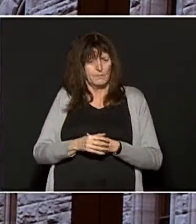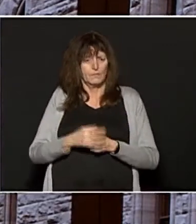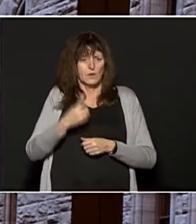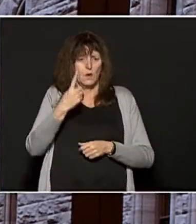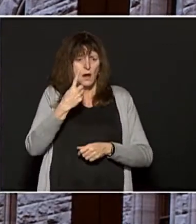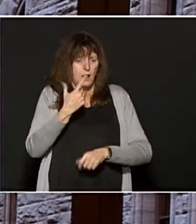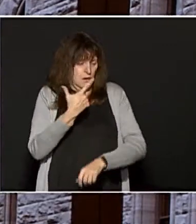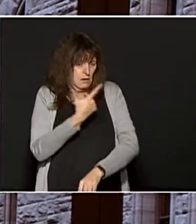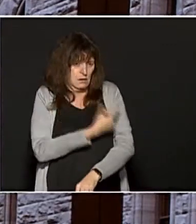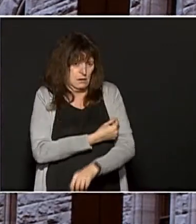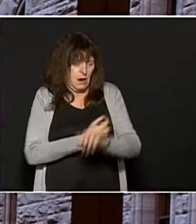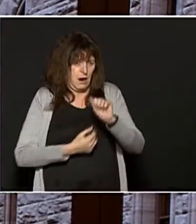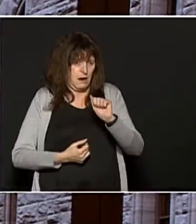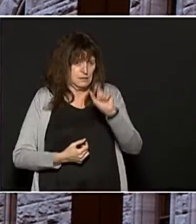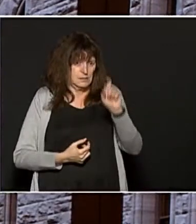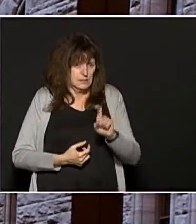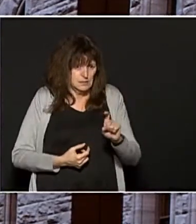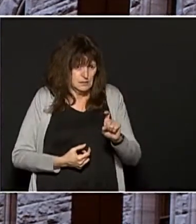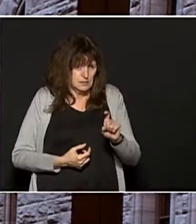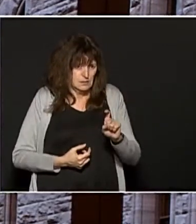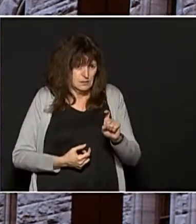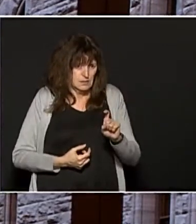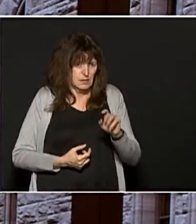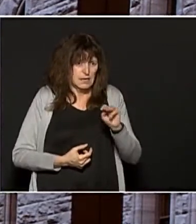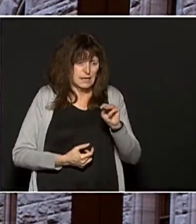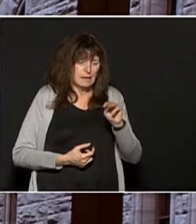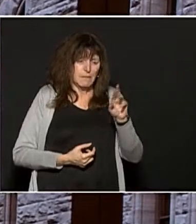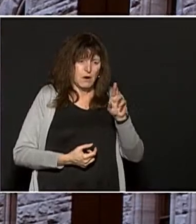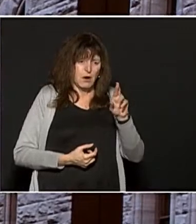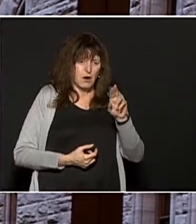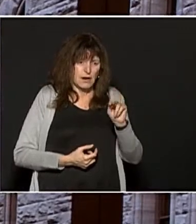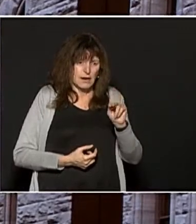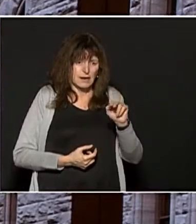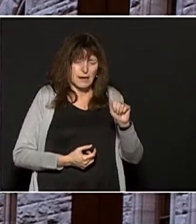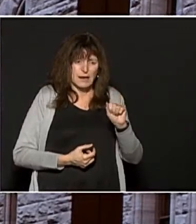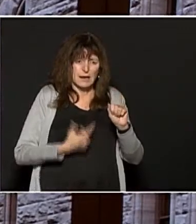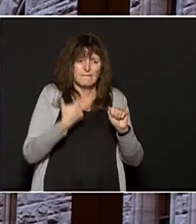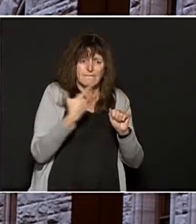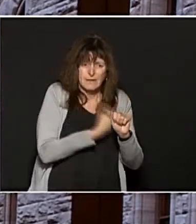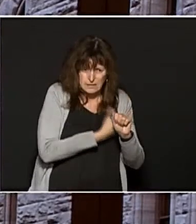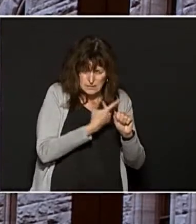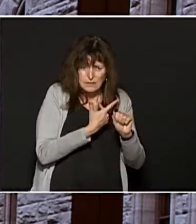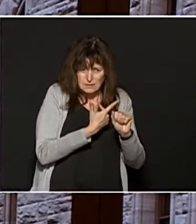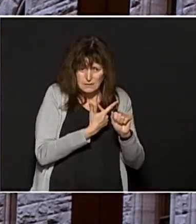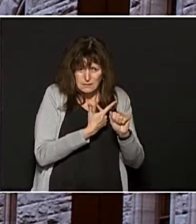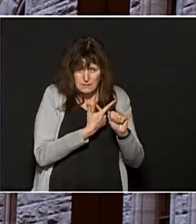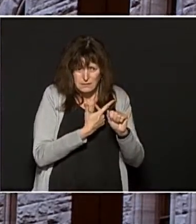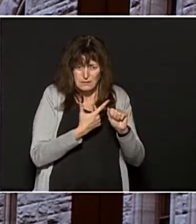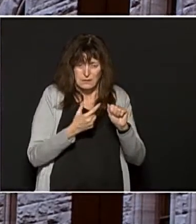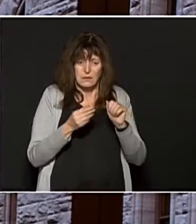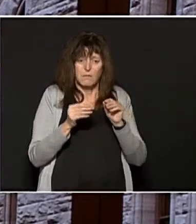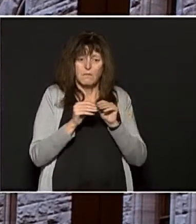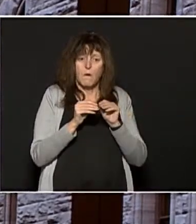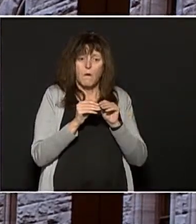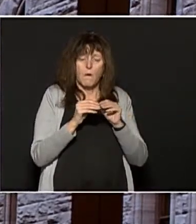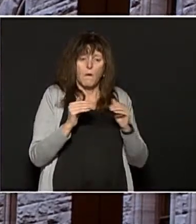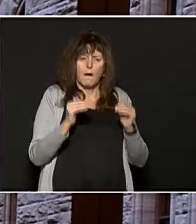the so-called mRNA vaccines. And then we're going to get some more data shortly when we start to move into the Johnson &